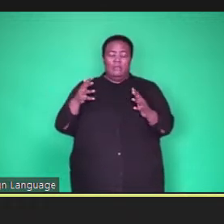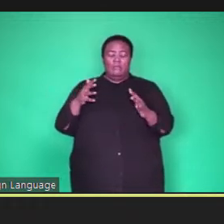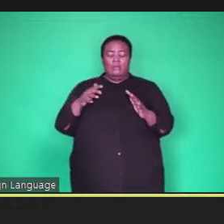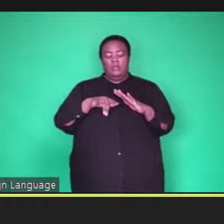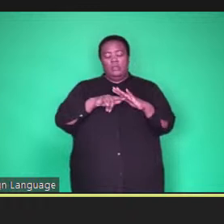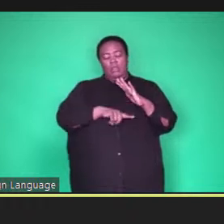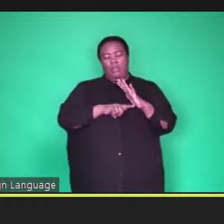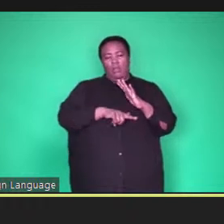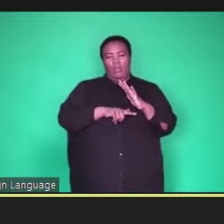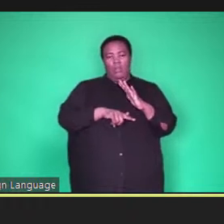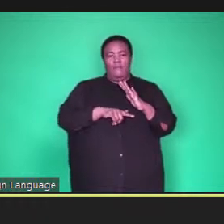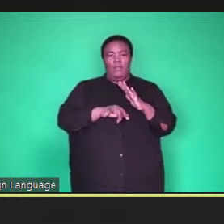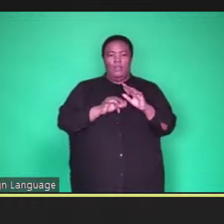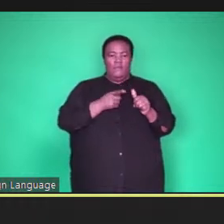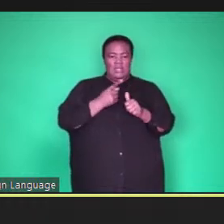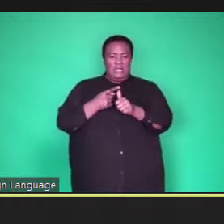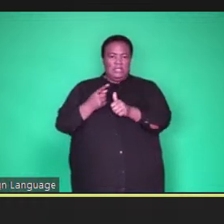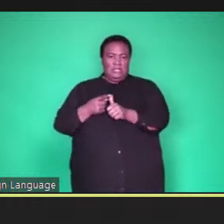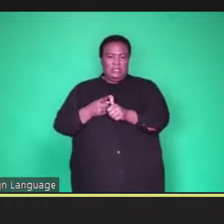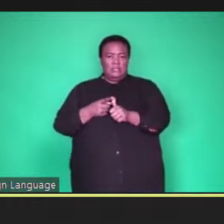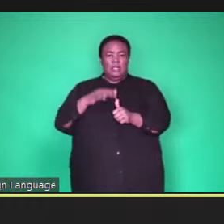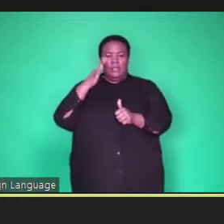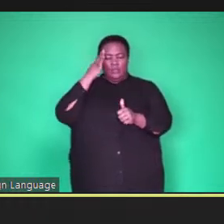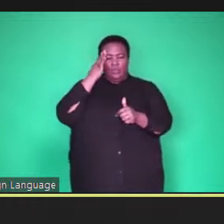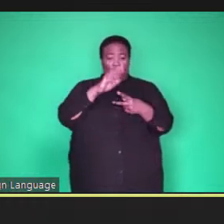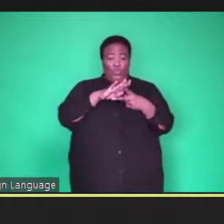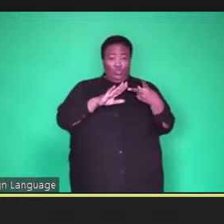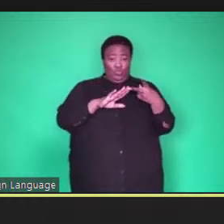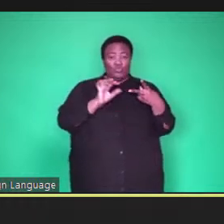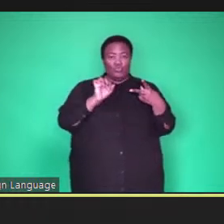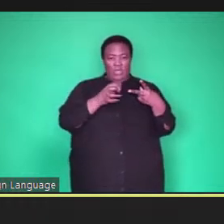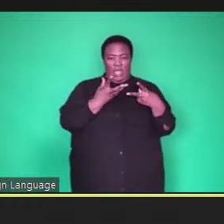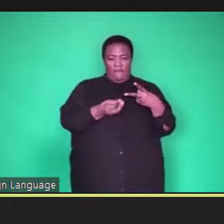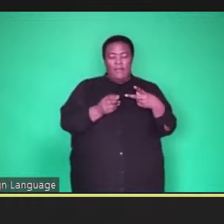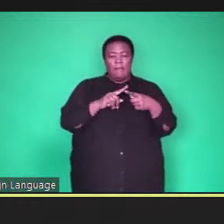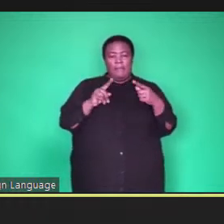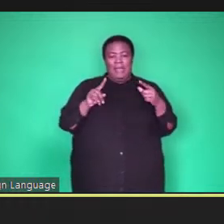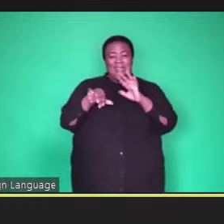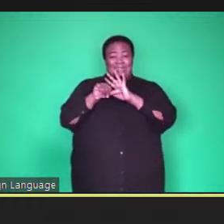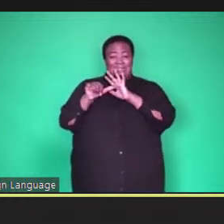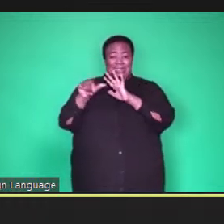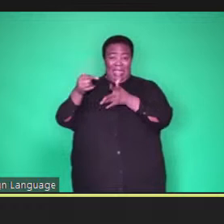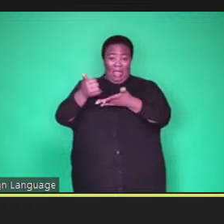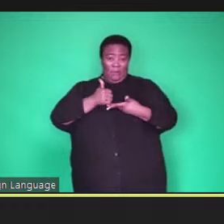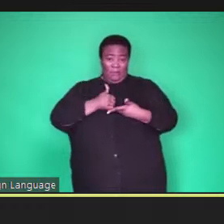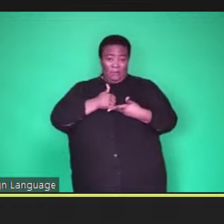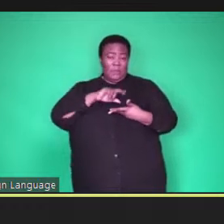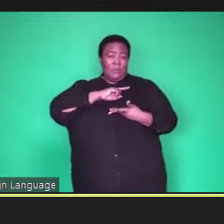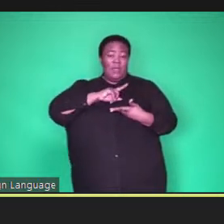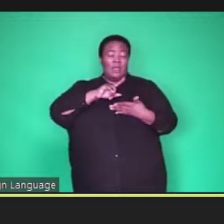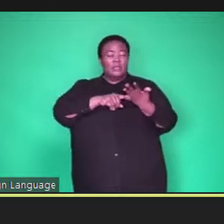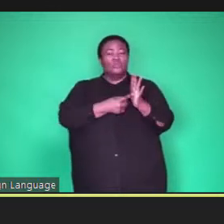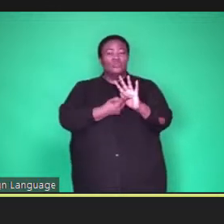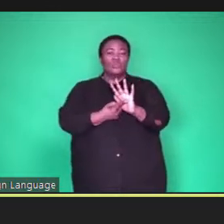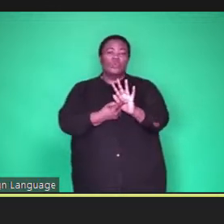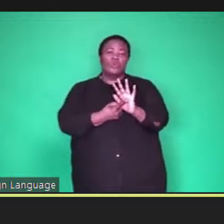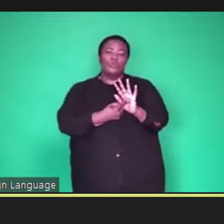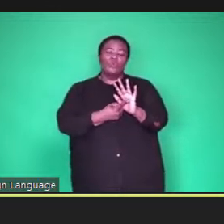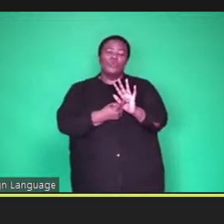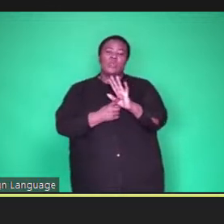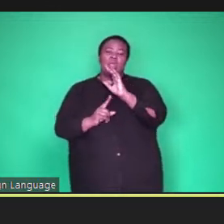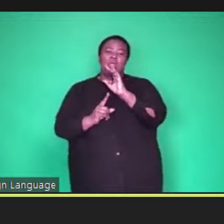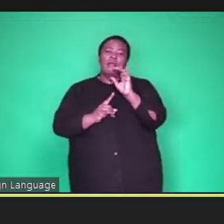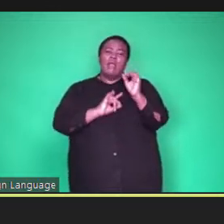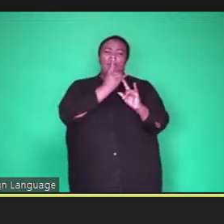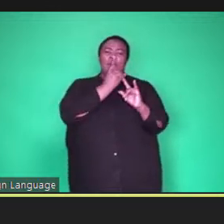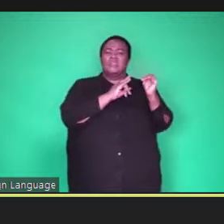Martin mentioned this too, but still it's very helpful to some extent because it's quite good at showing how the urbanization is